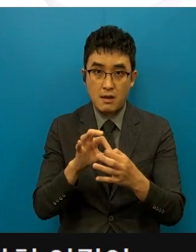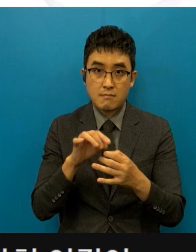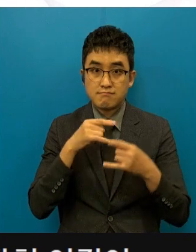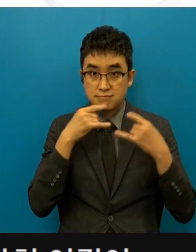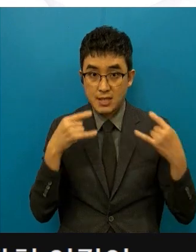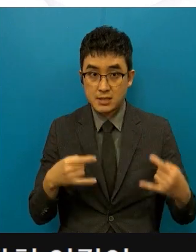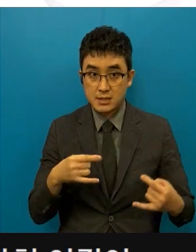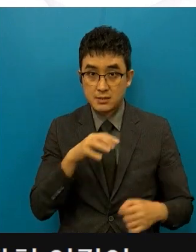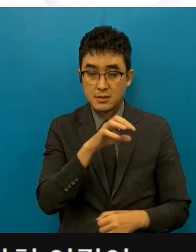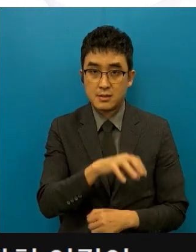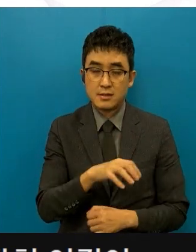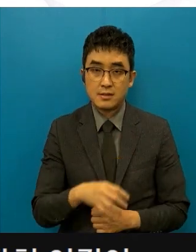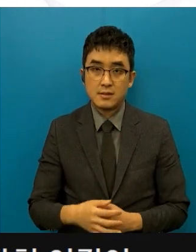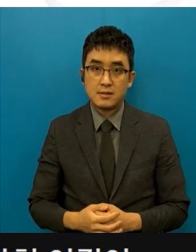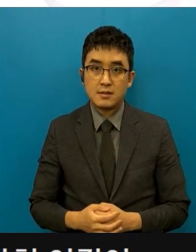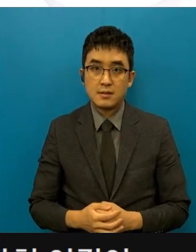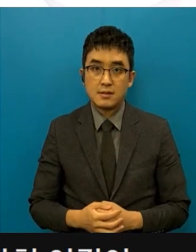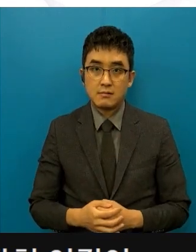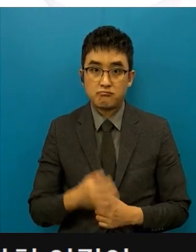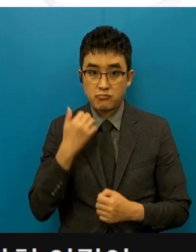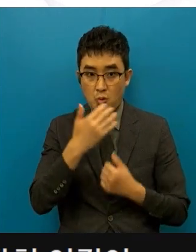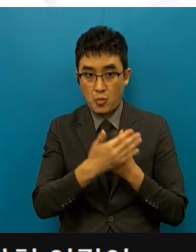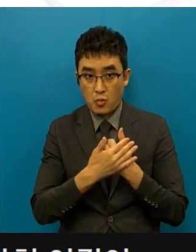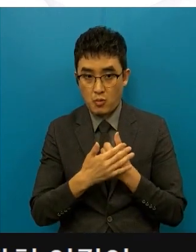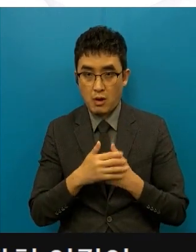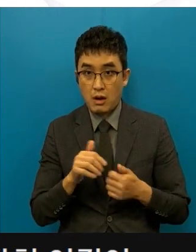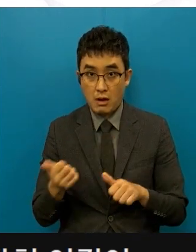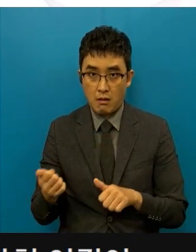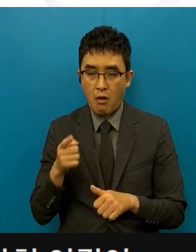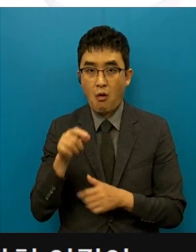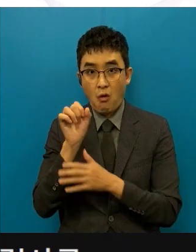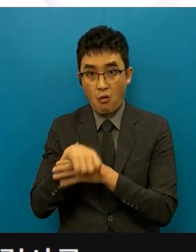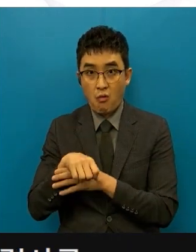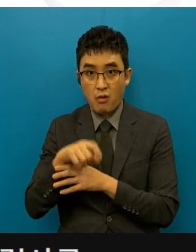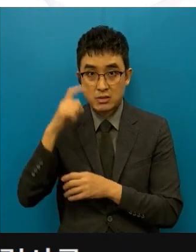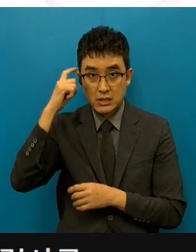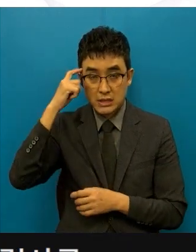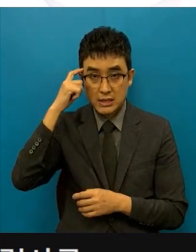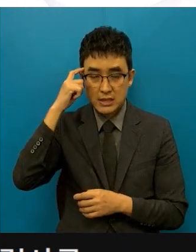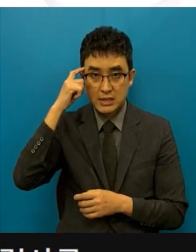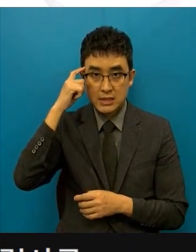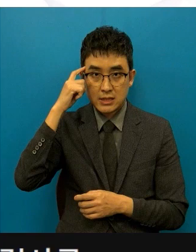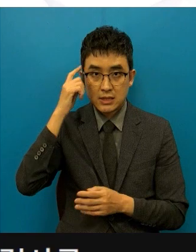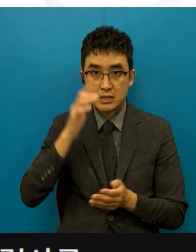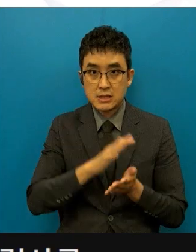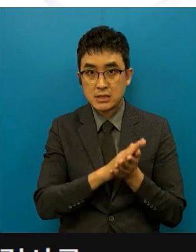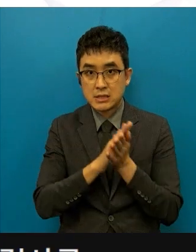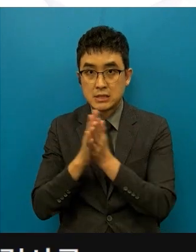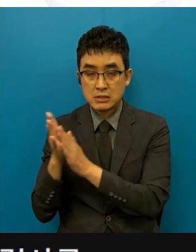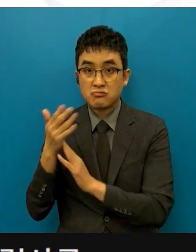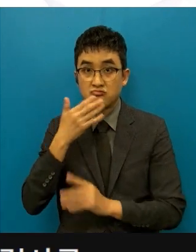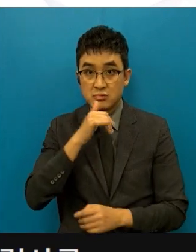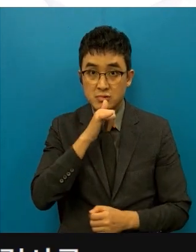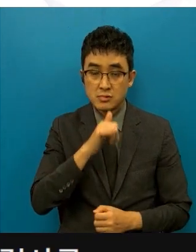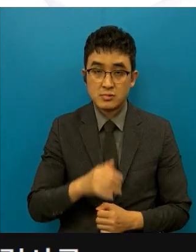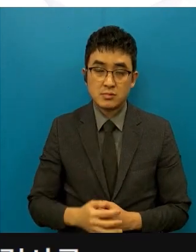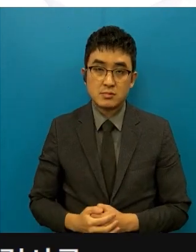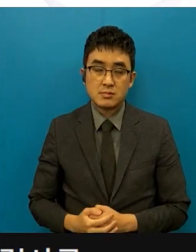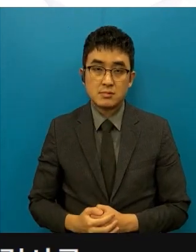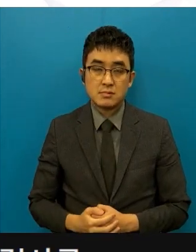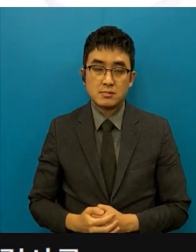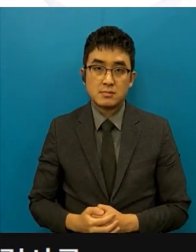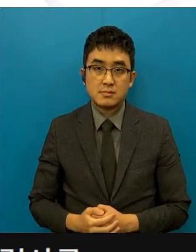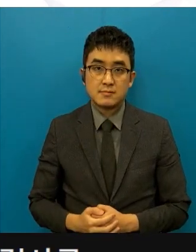have a healthy debate, a healthy discussion on the matter, I believe these concepts should be defined